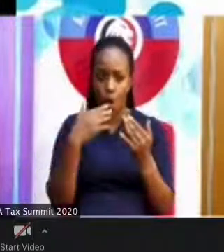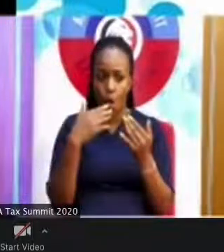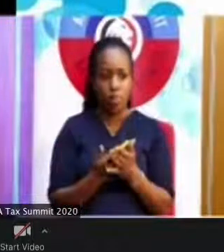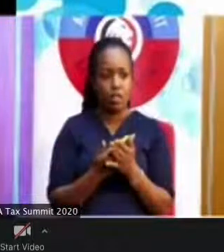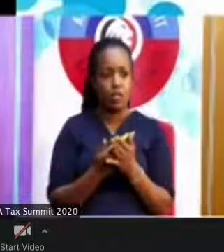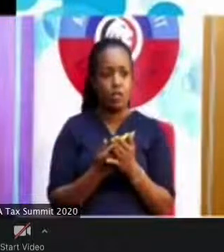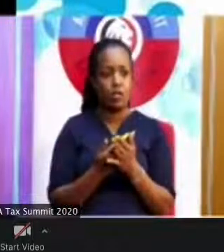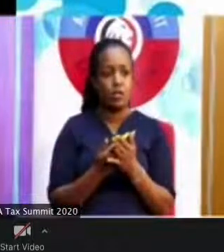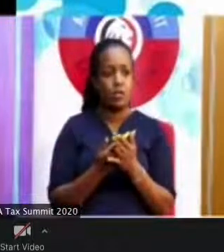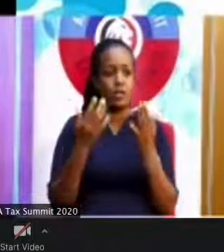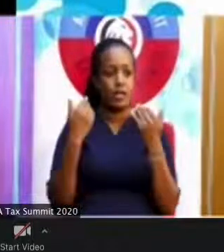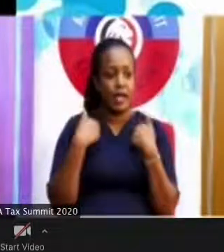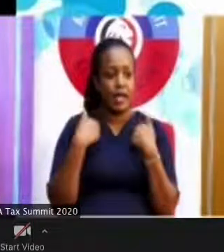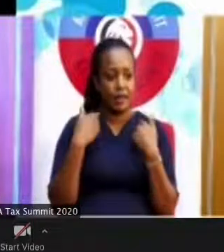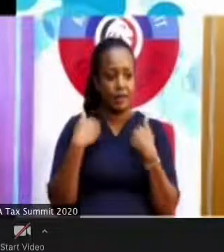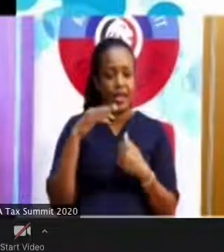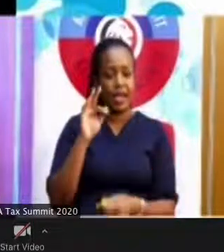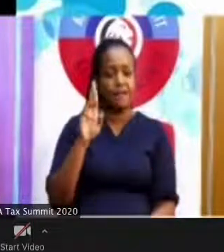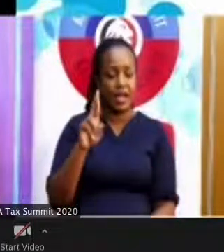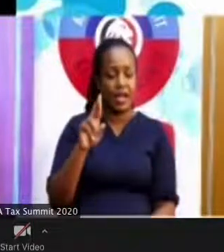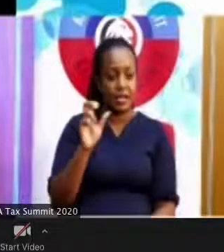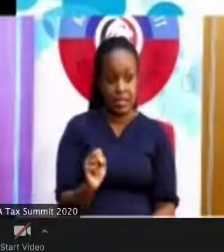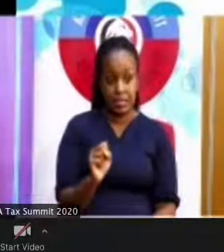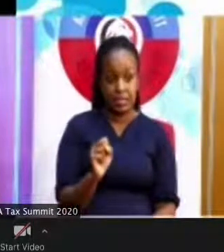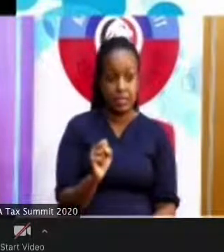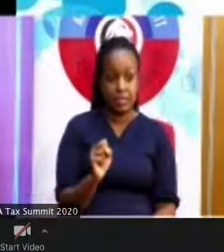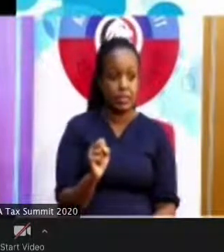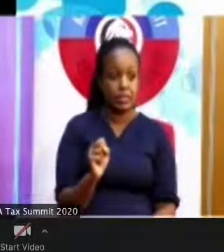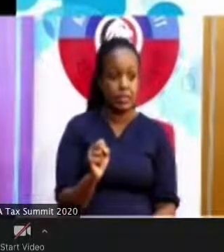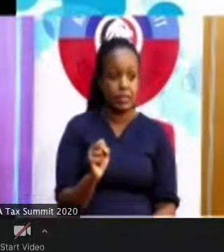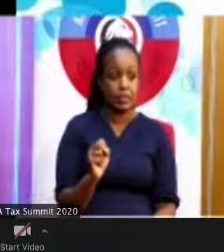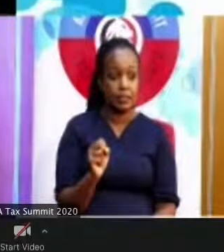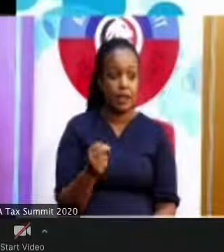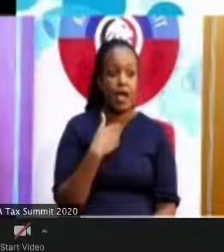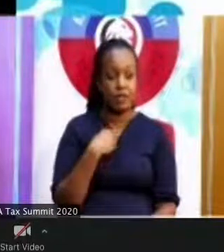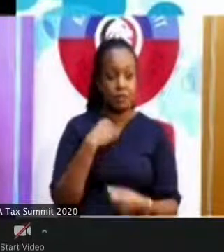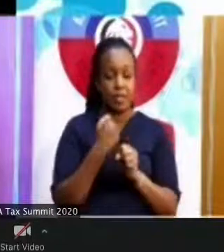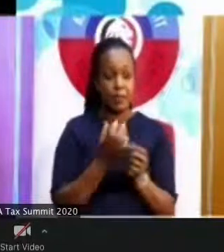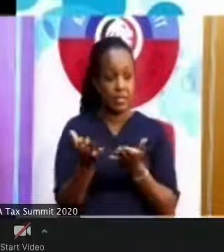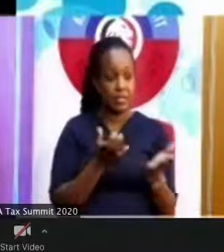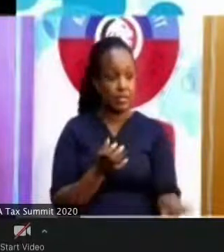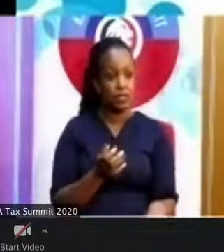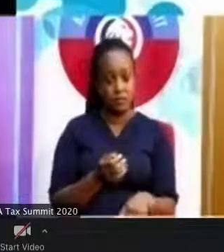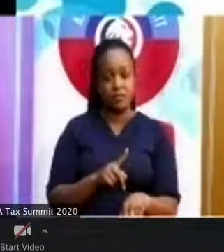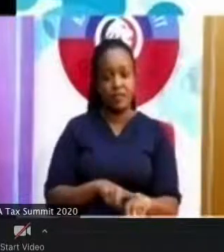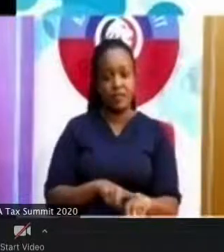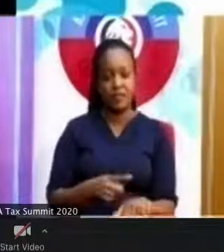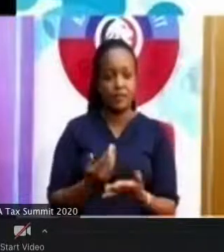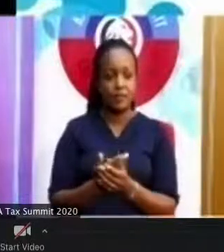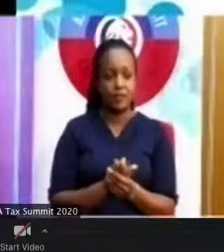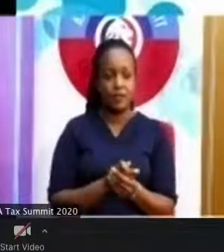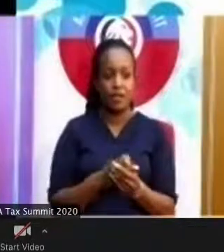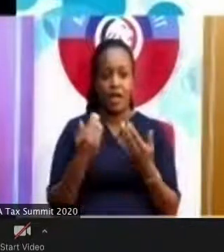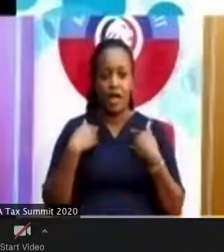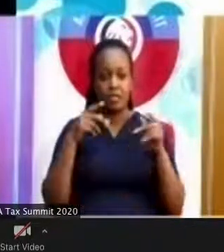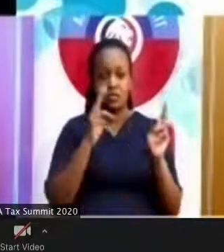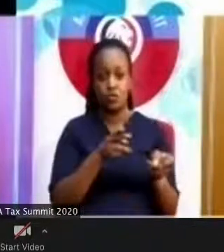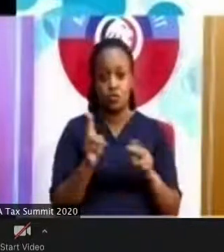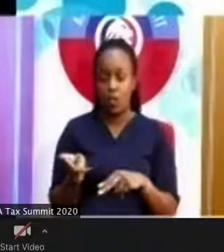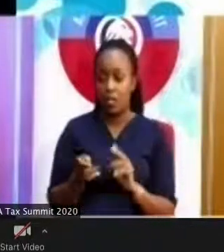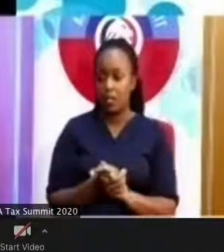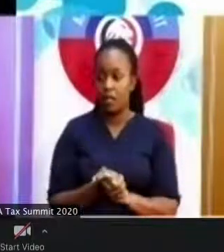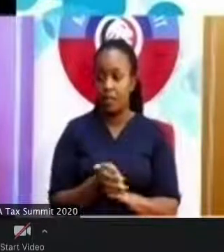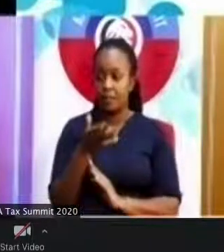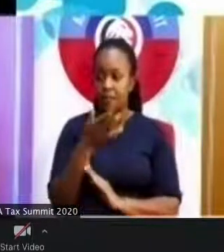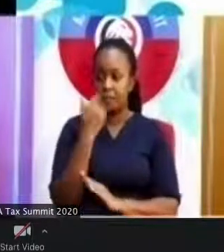FRS has learned that business cannot be as usual, or better put, we needed